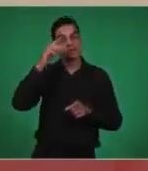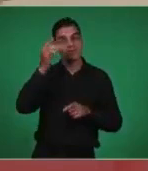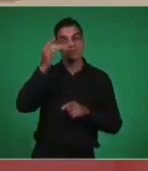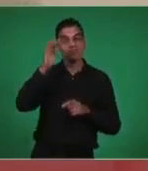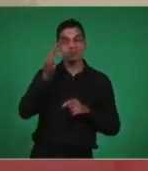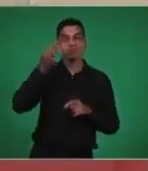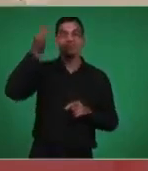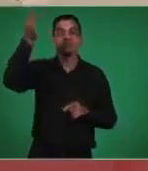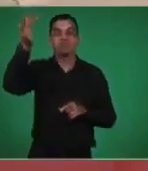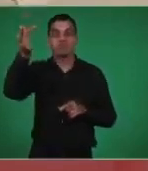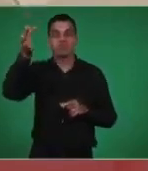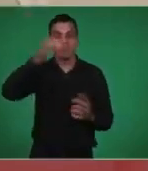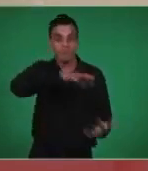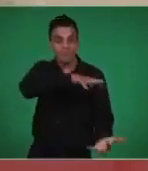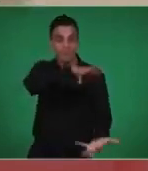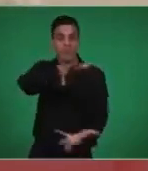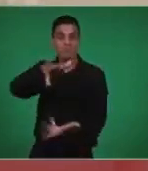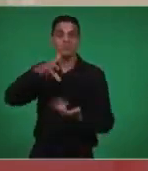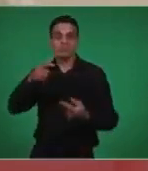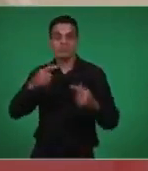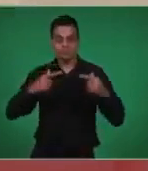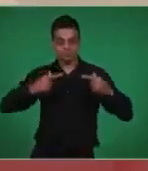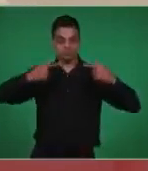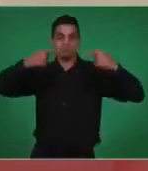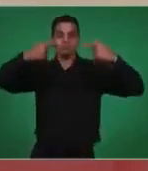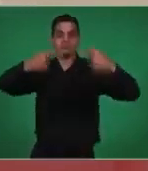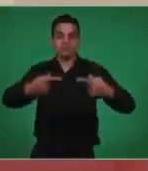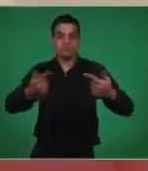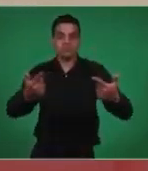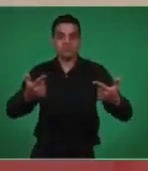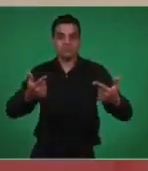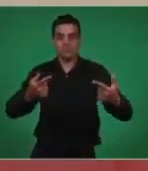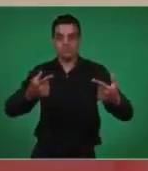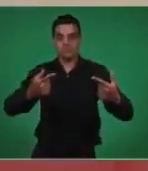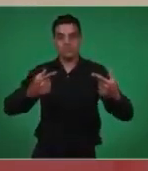in a competitive advantage. Why? Because the competition